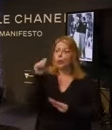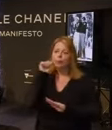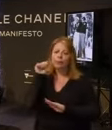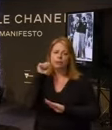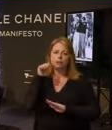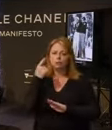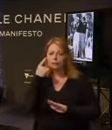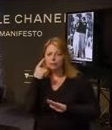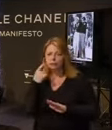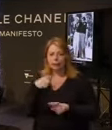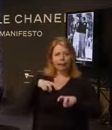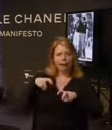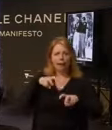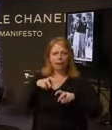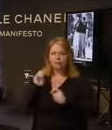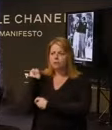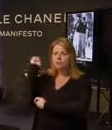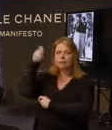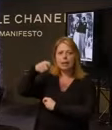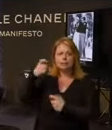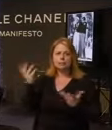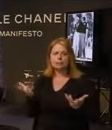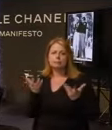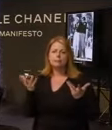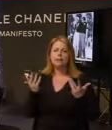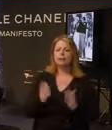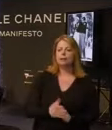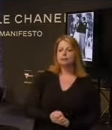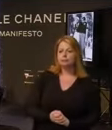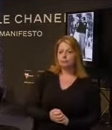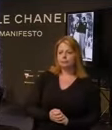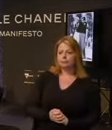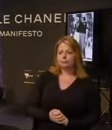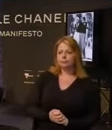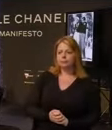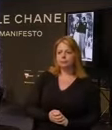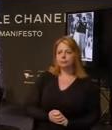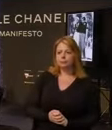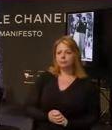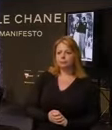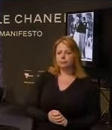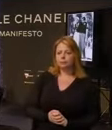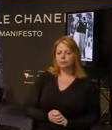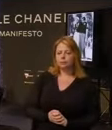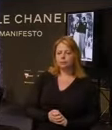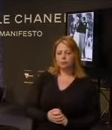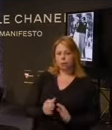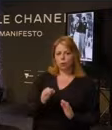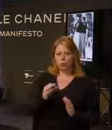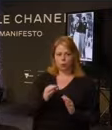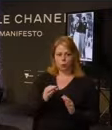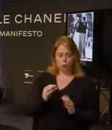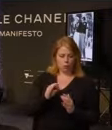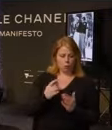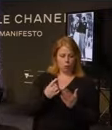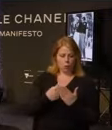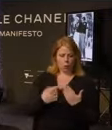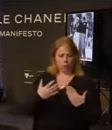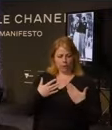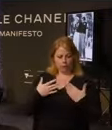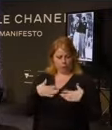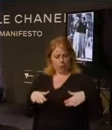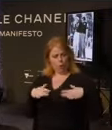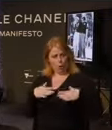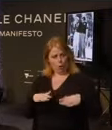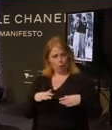be active and play tennis and what have you. So I think it's more than just what it meant for wearing those garments, but